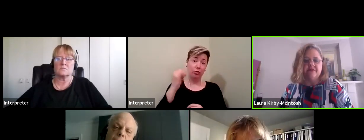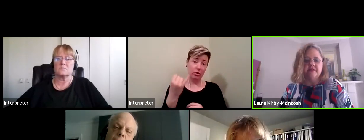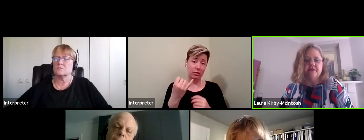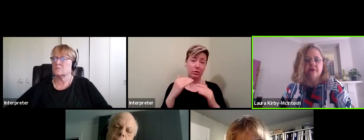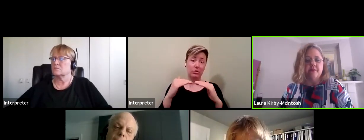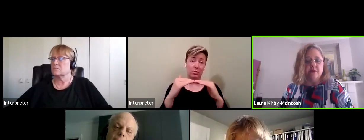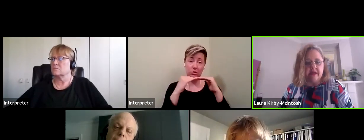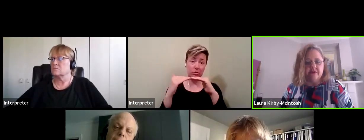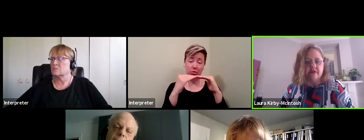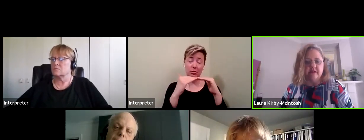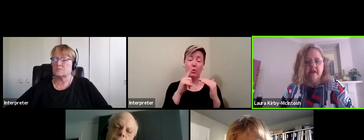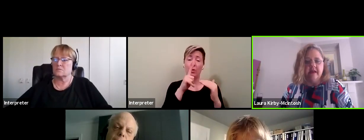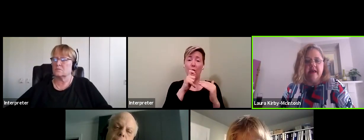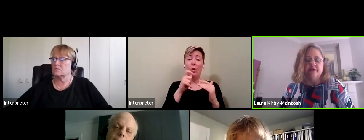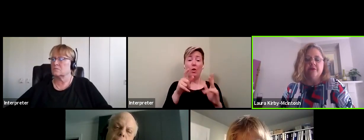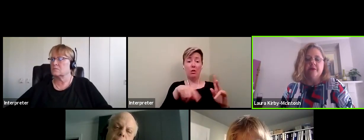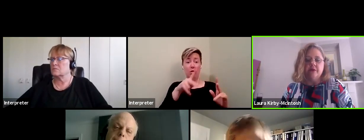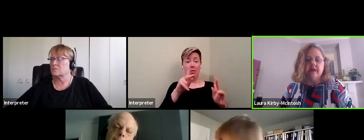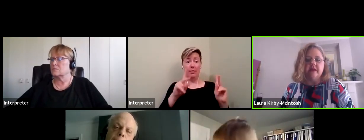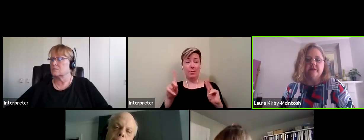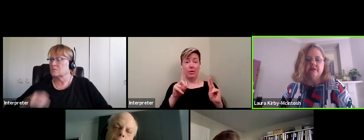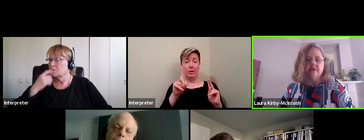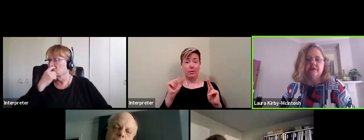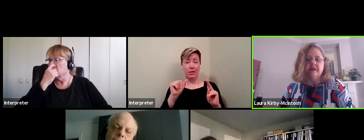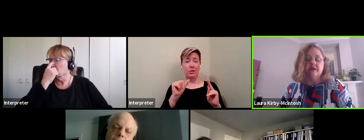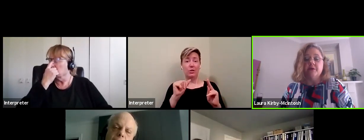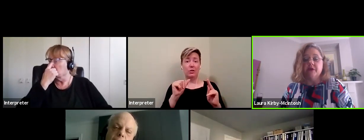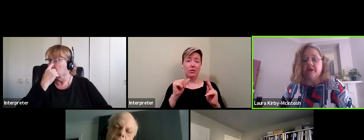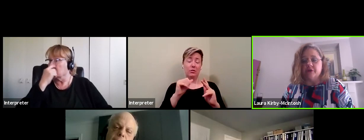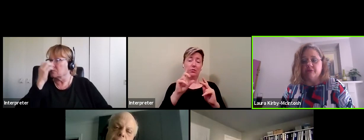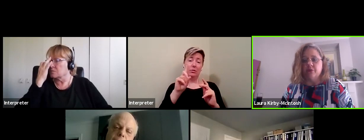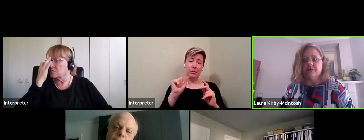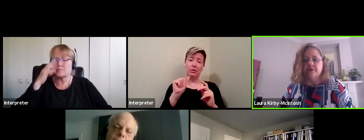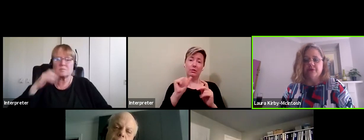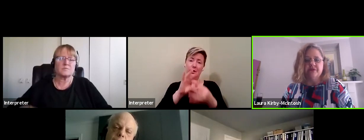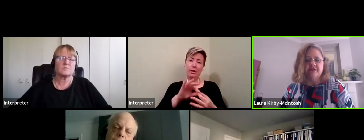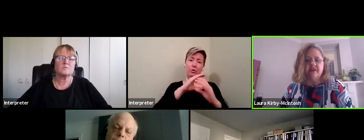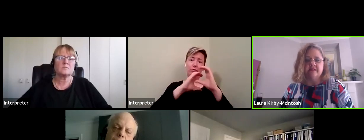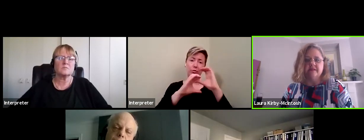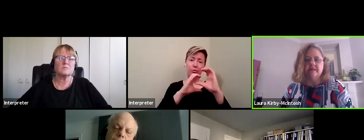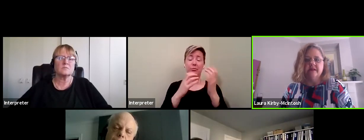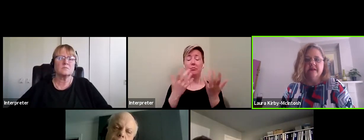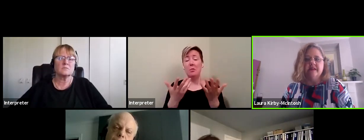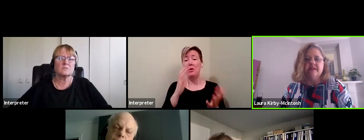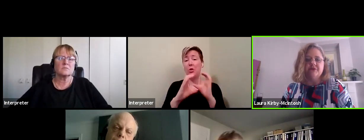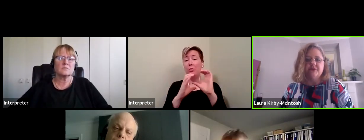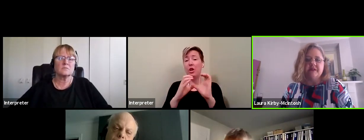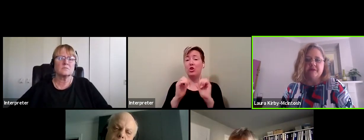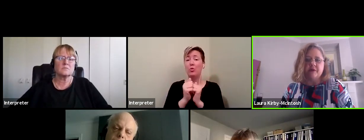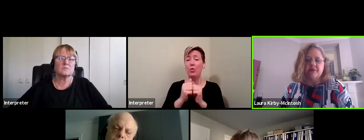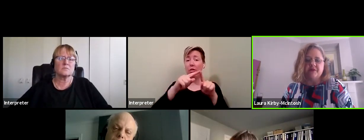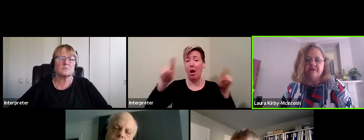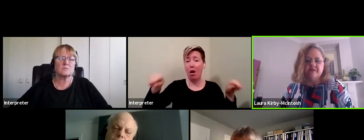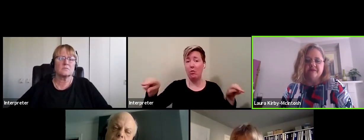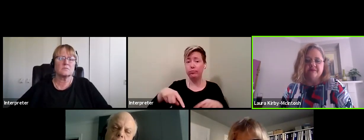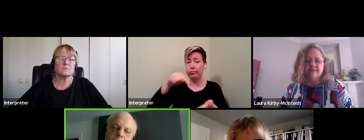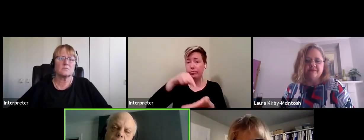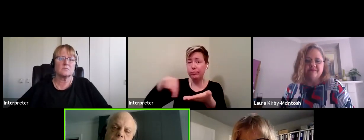that affect their communication and who communicate using communication boards or devices. Thanks for joining us,